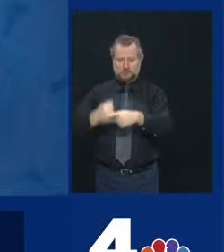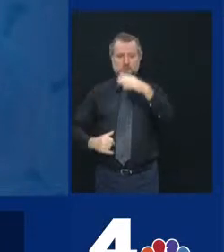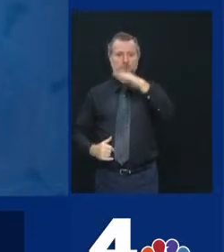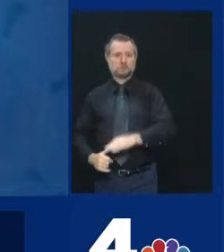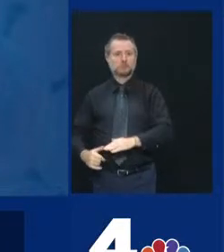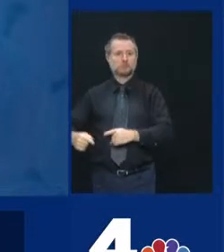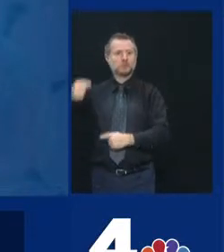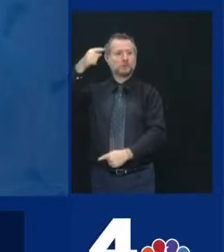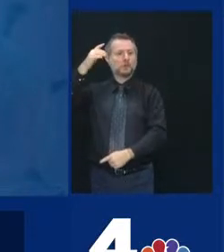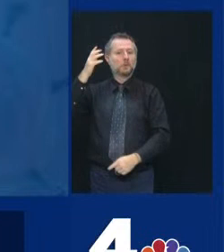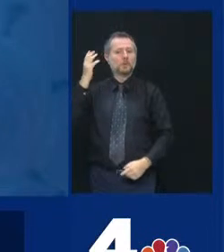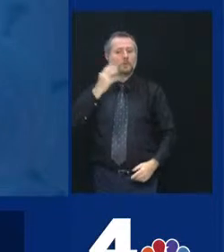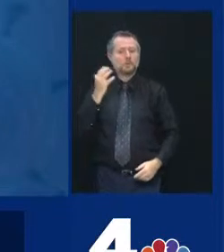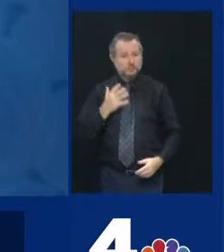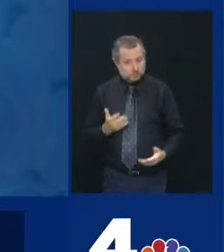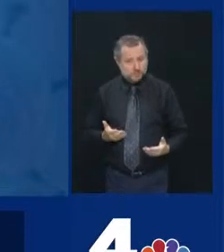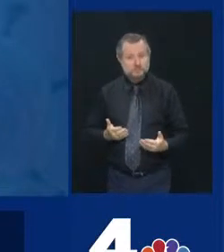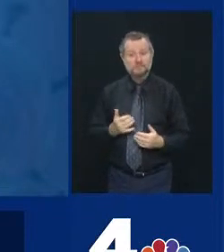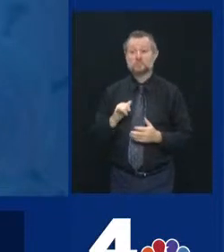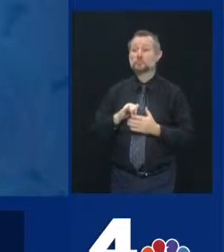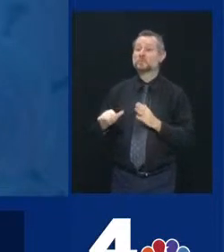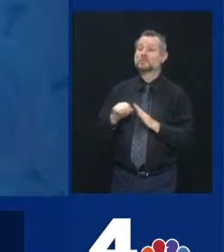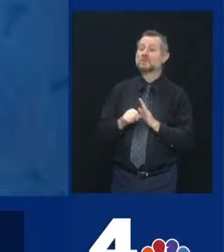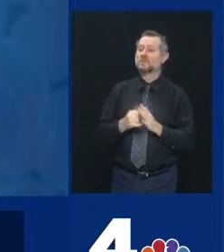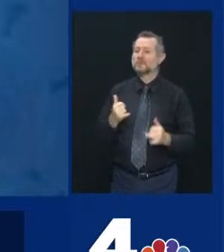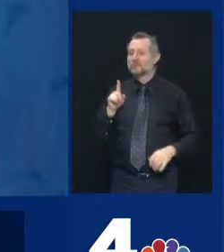progress in context. New York is at 1.8.